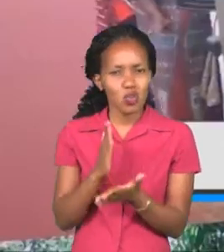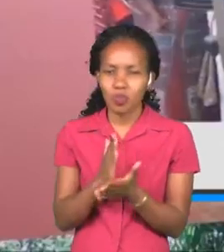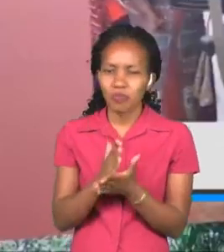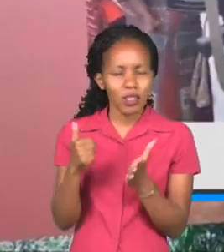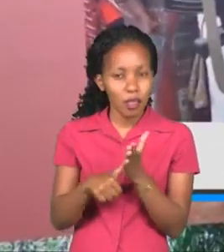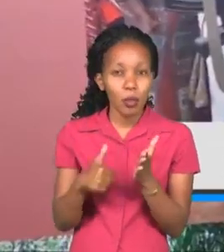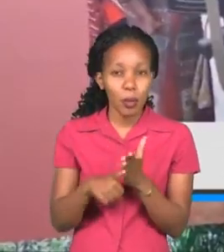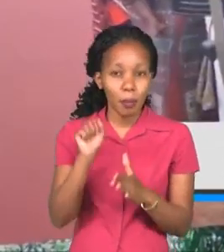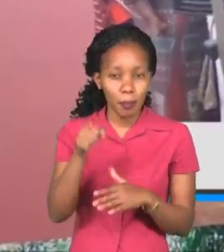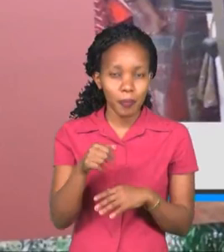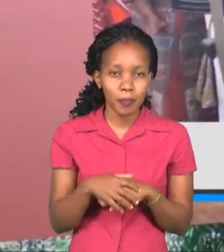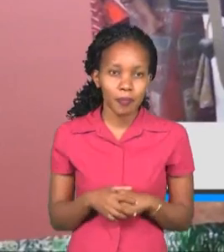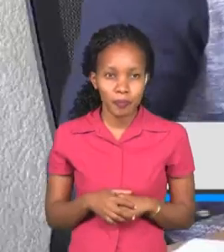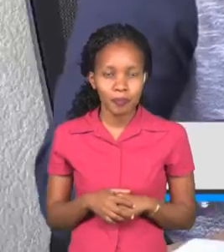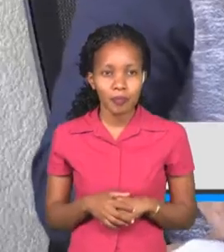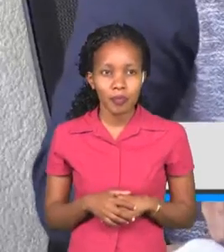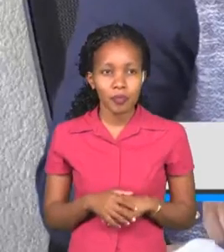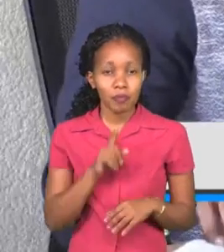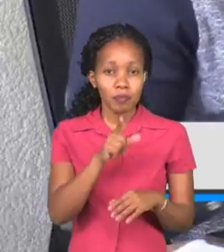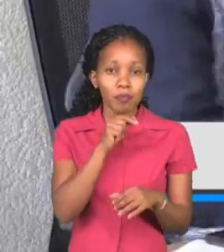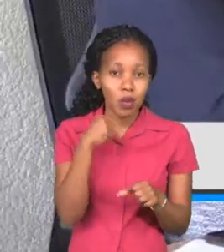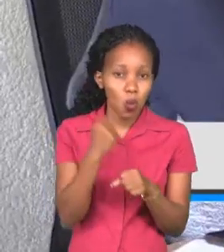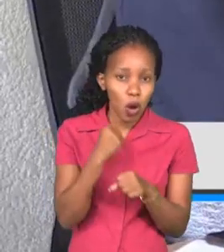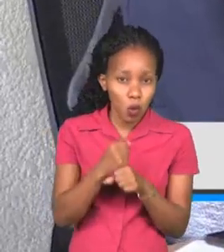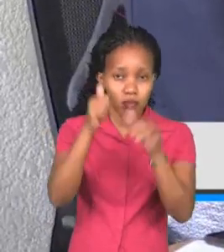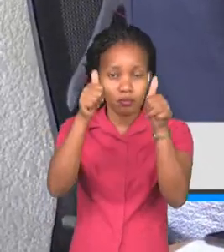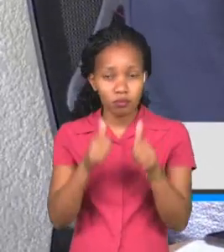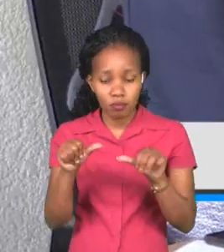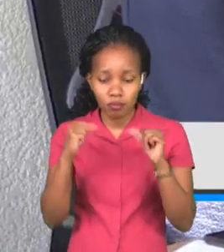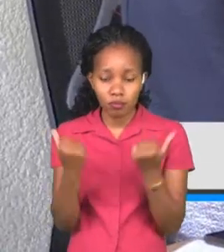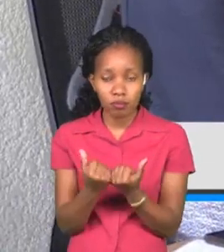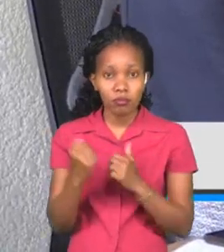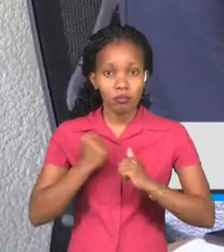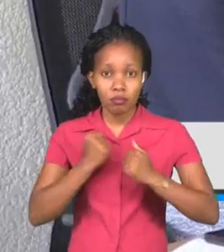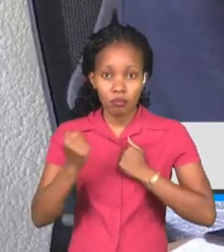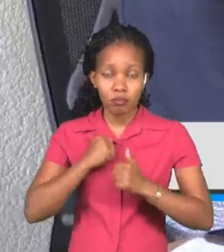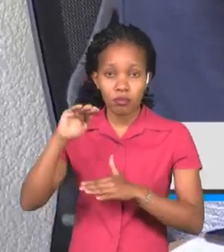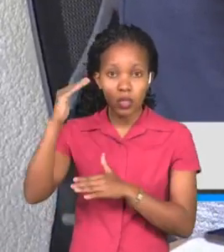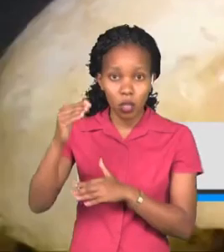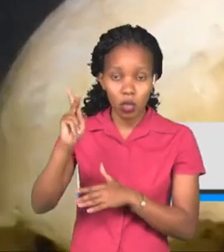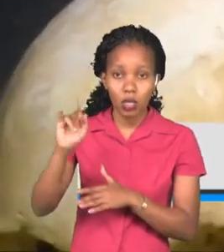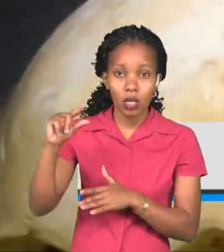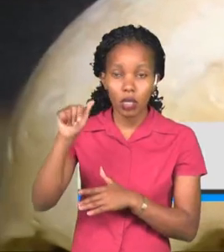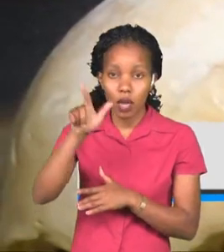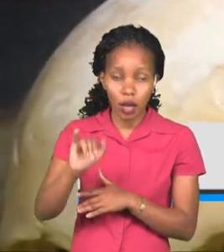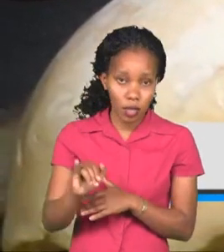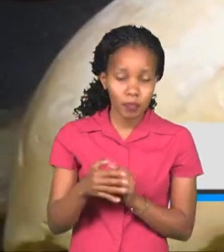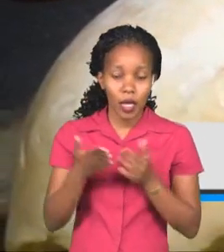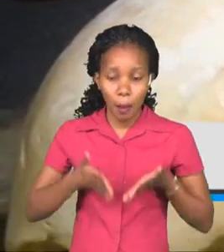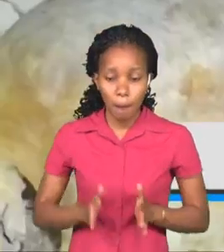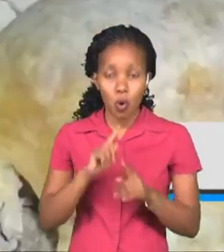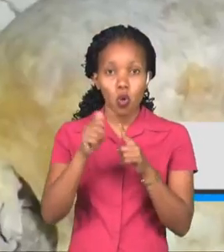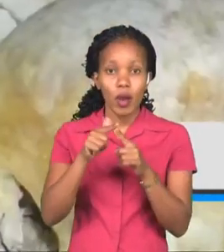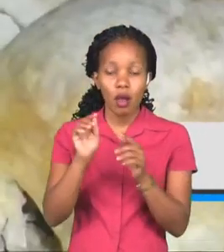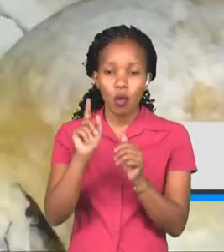too. Muringira works for an advertising agency in Rwanda's capital, Kigali. He was born a